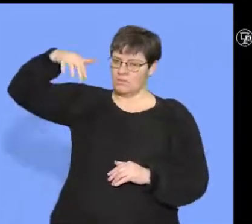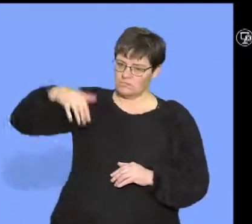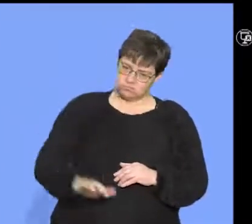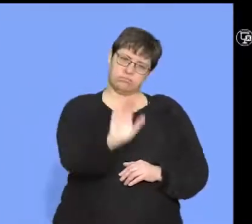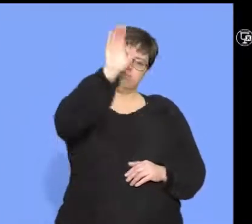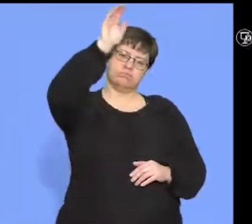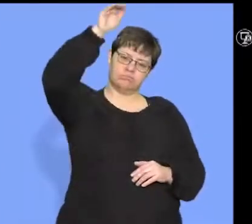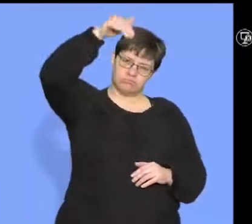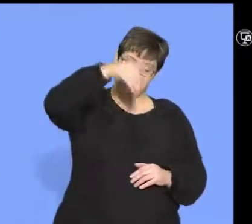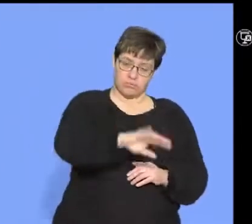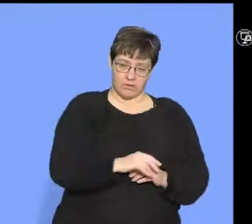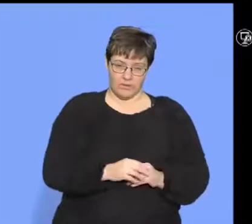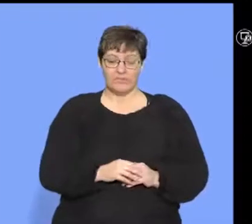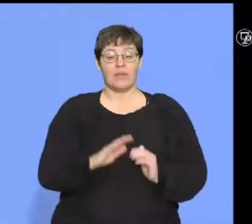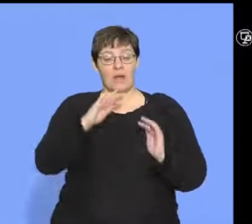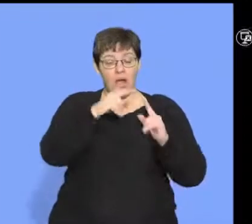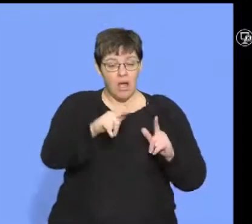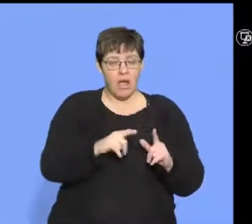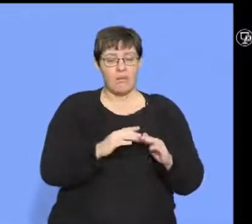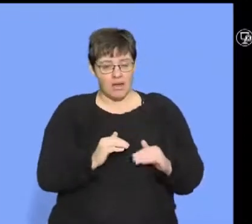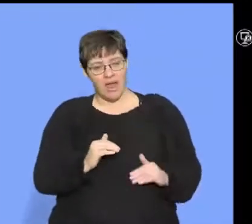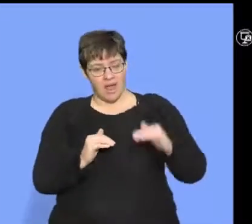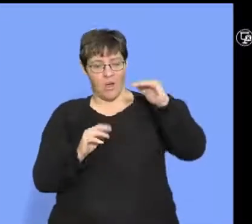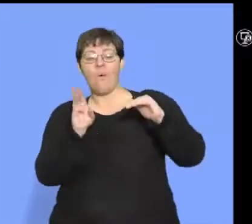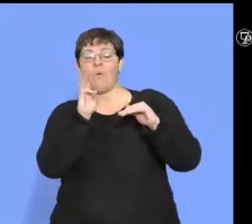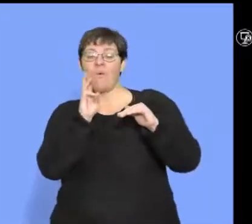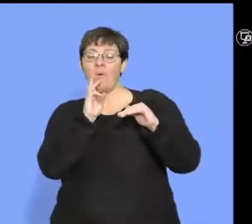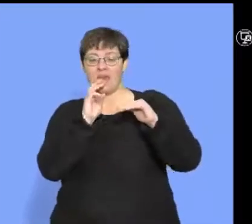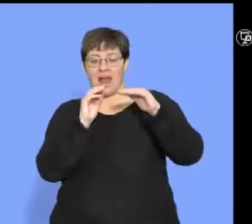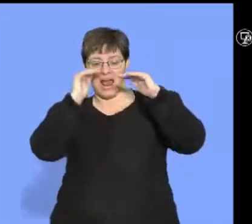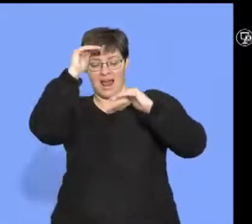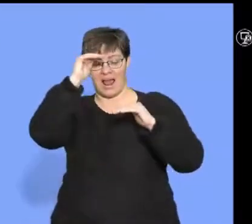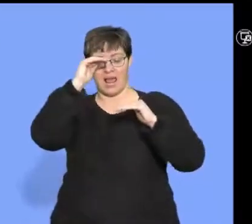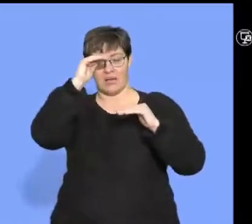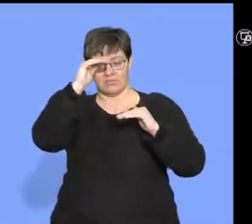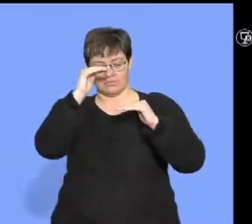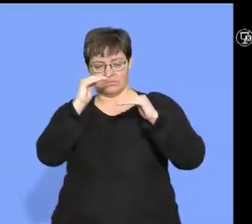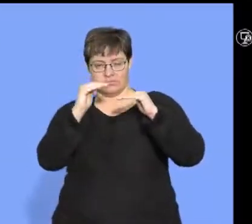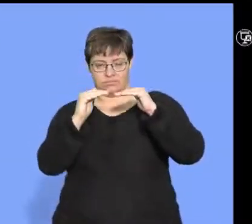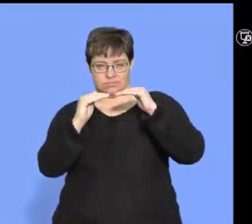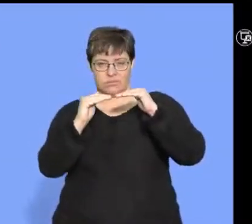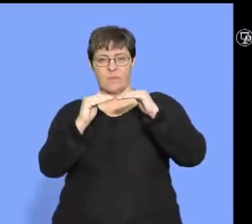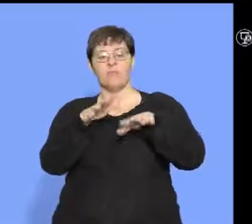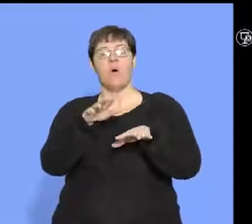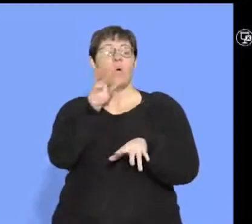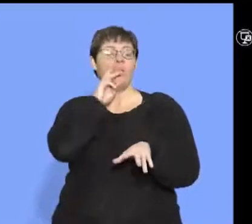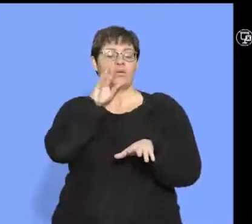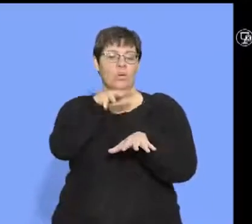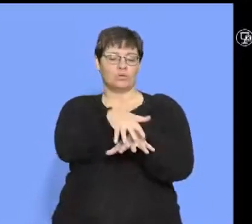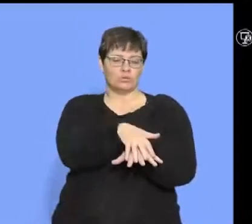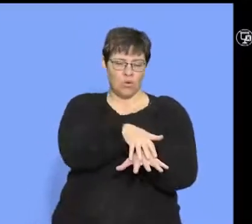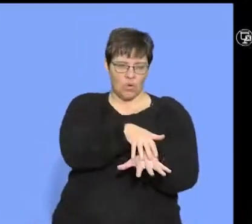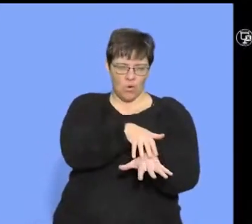shoreline, the shoreline rises, the water becomes less deep. This causes the water to slow down